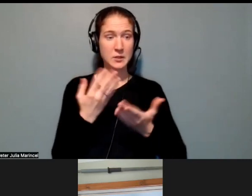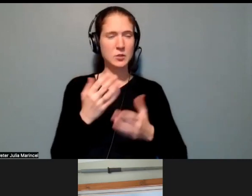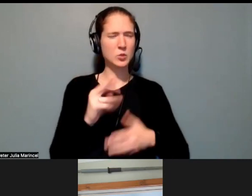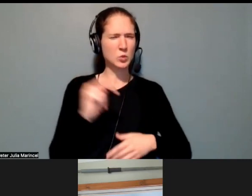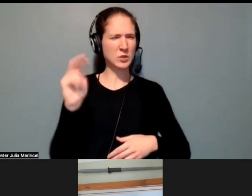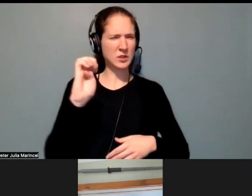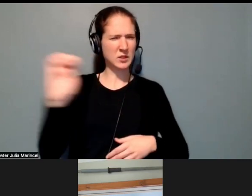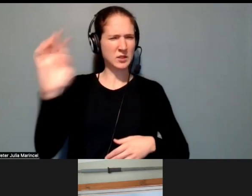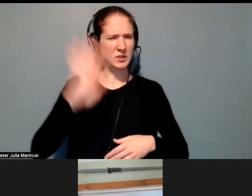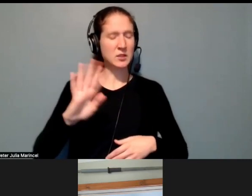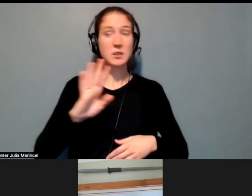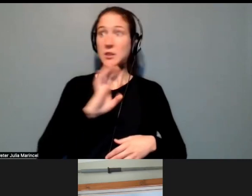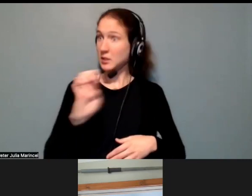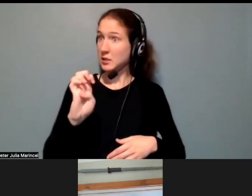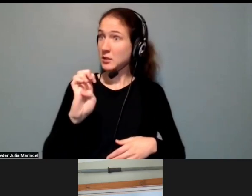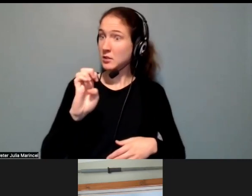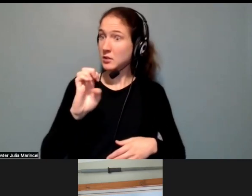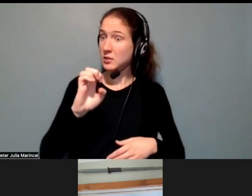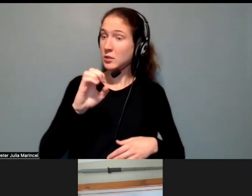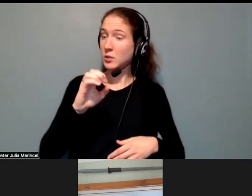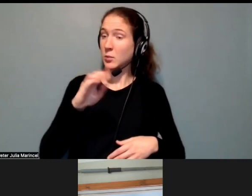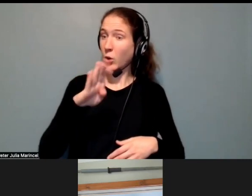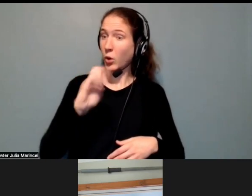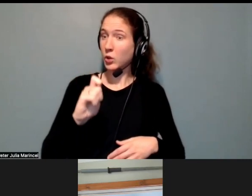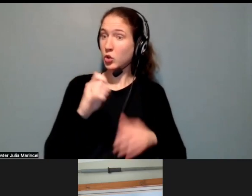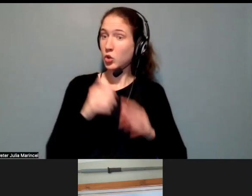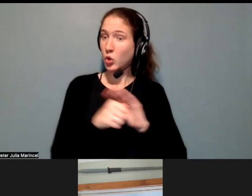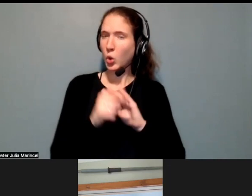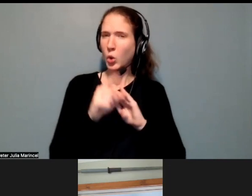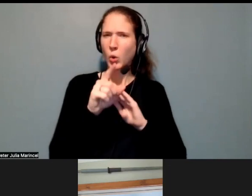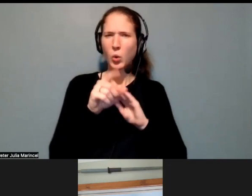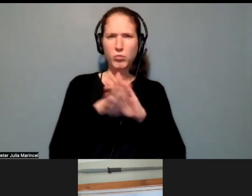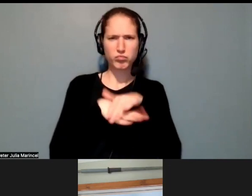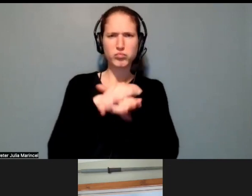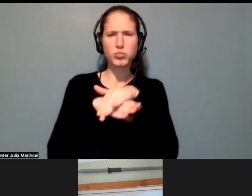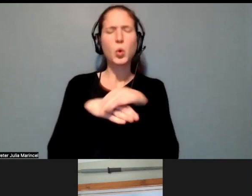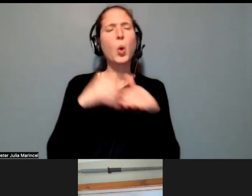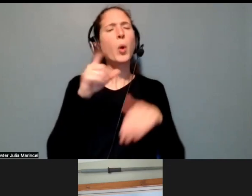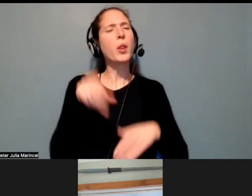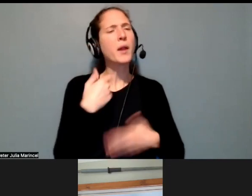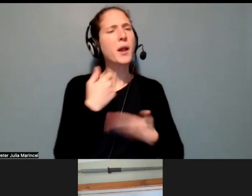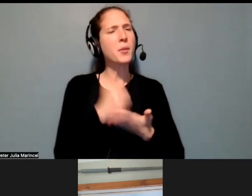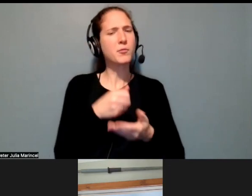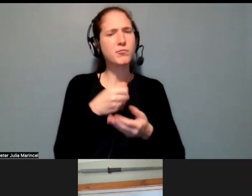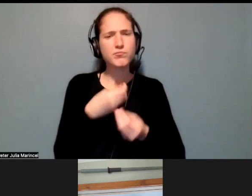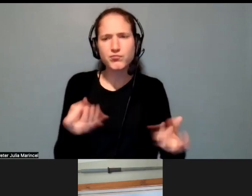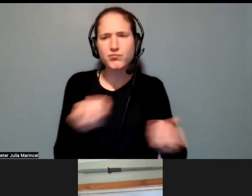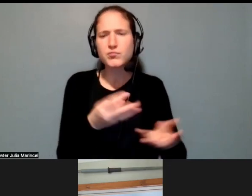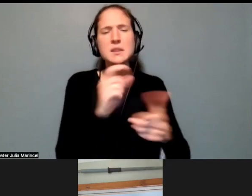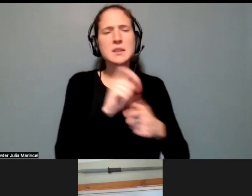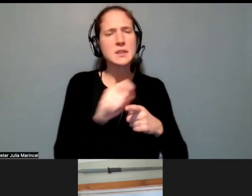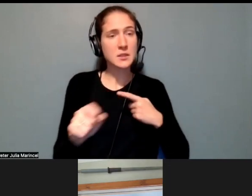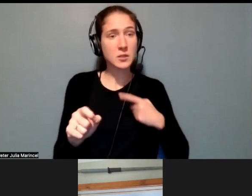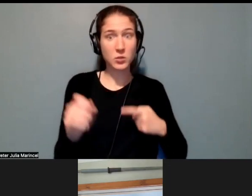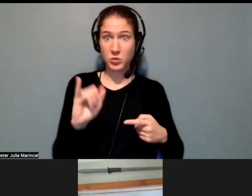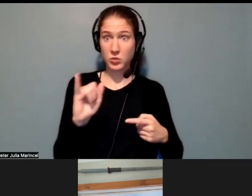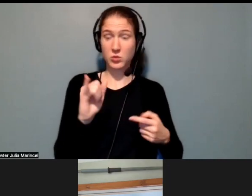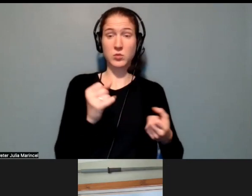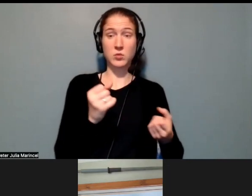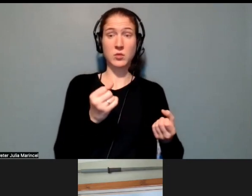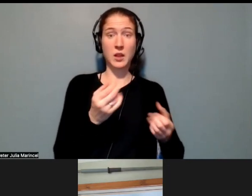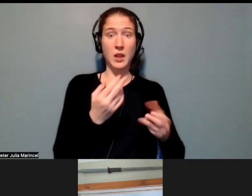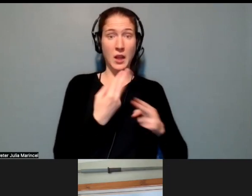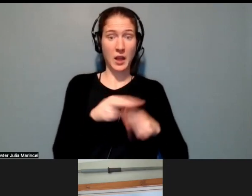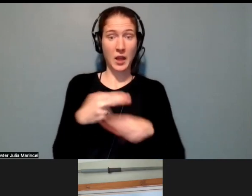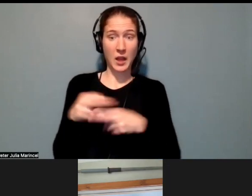is the only seed disperser of that. And then if you think all these eggs that are predated upon, because over 90% are, and